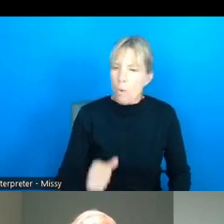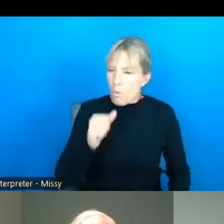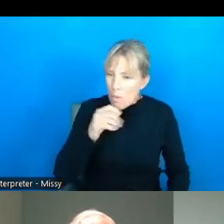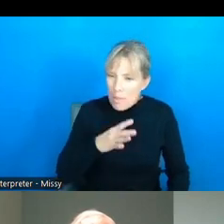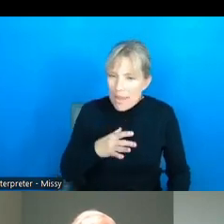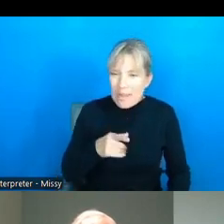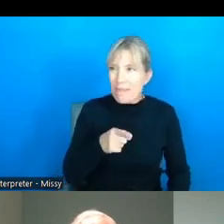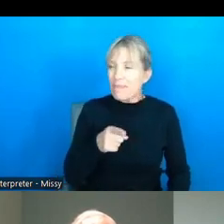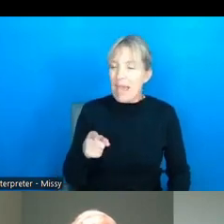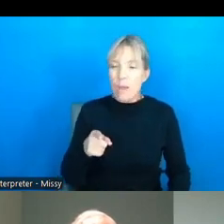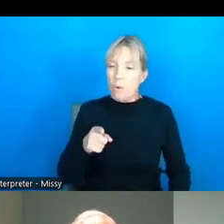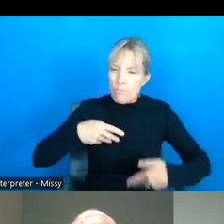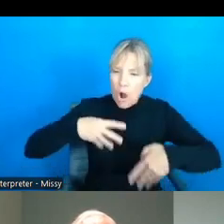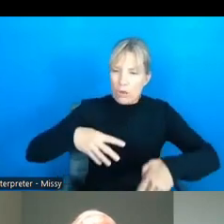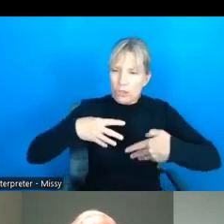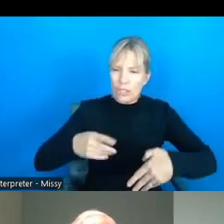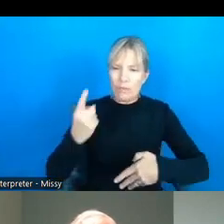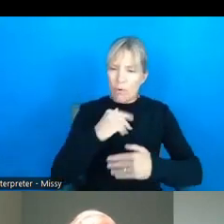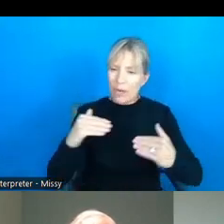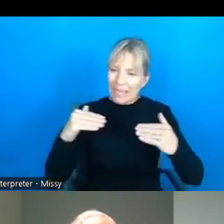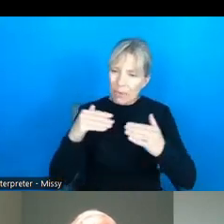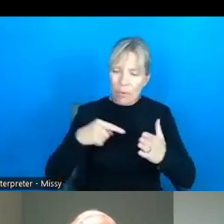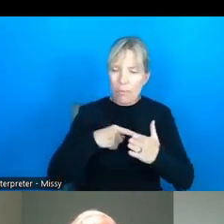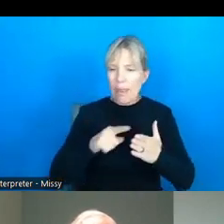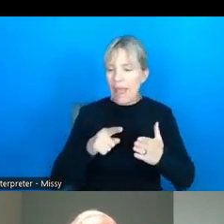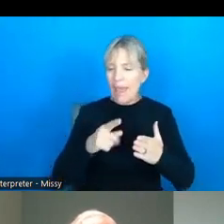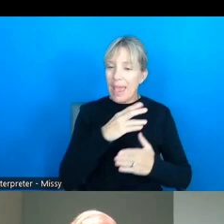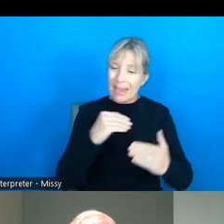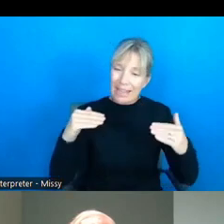who were marching for equal pay and